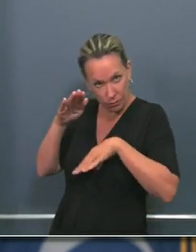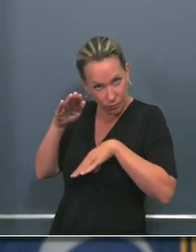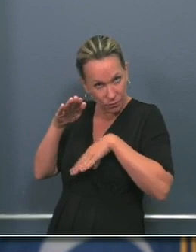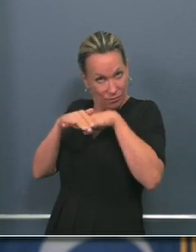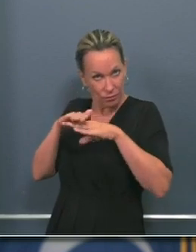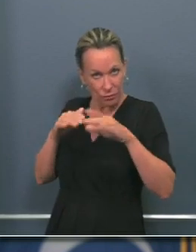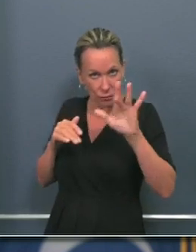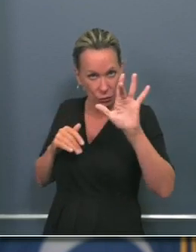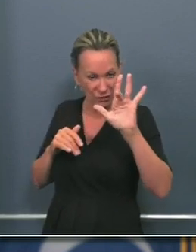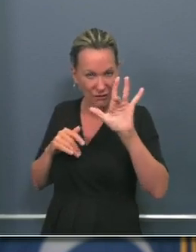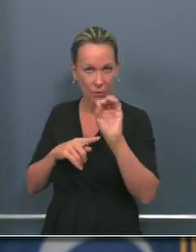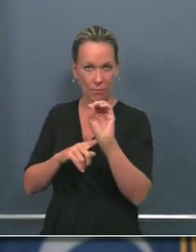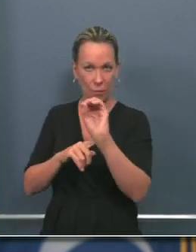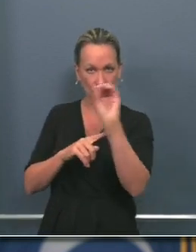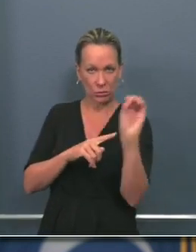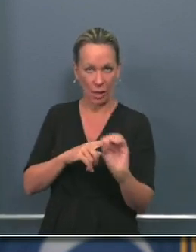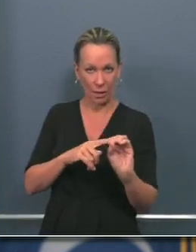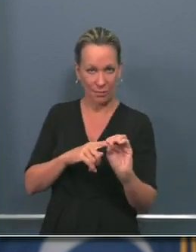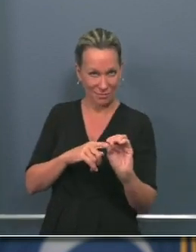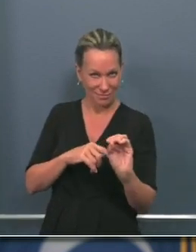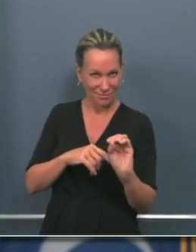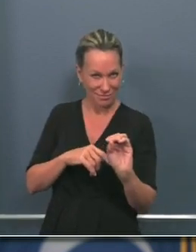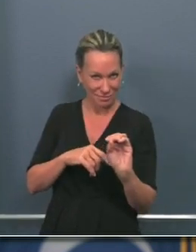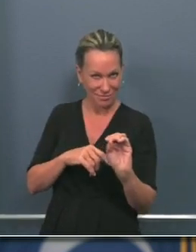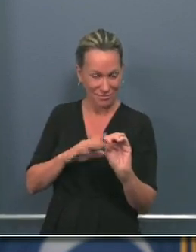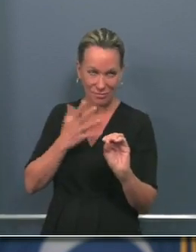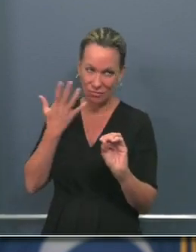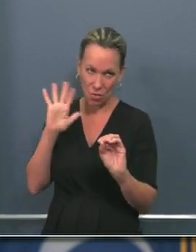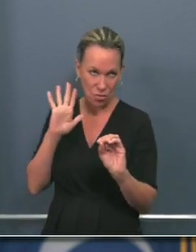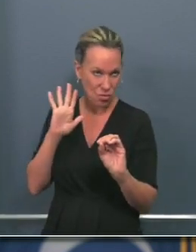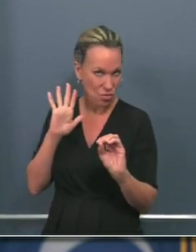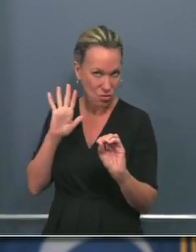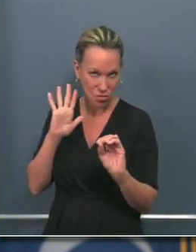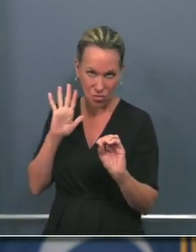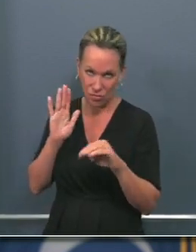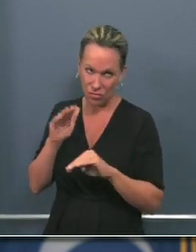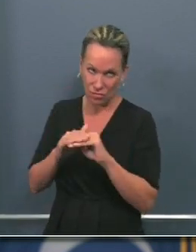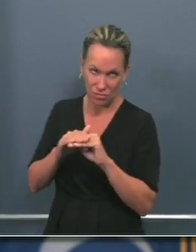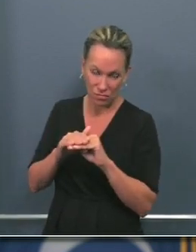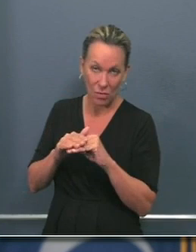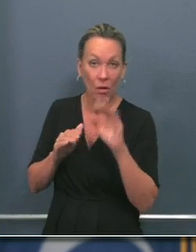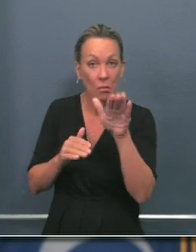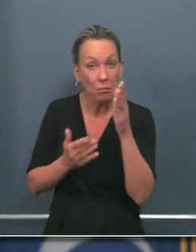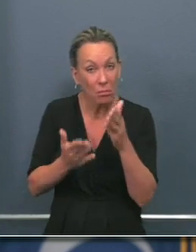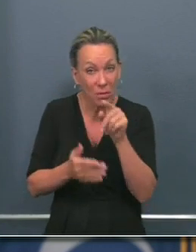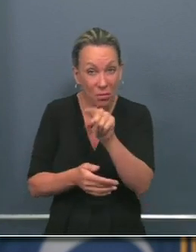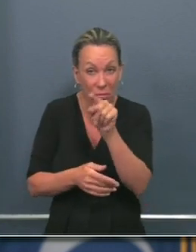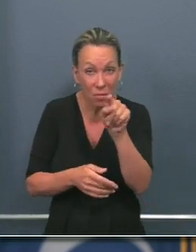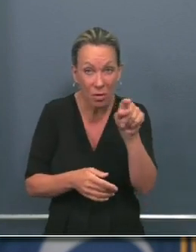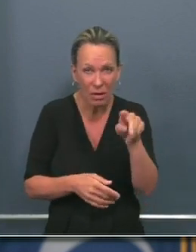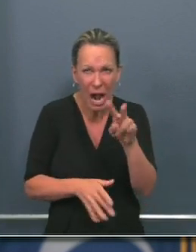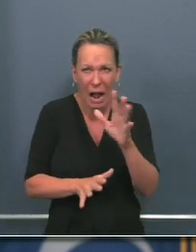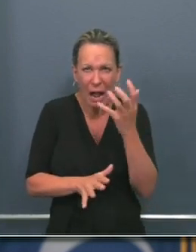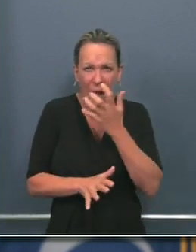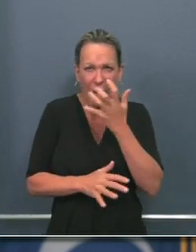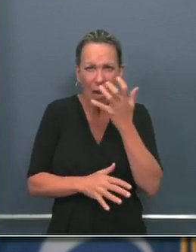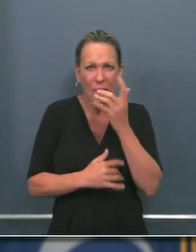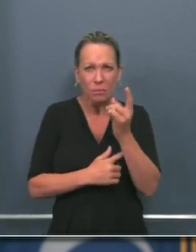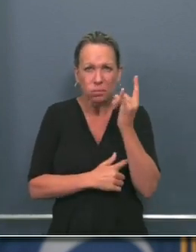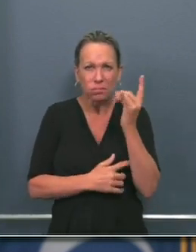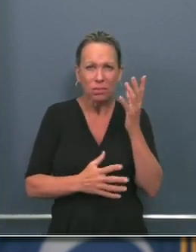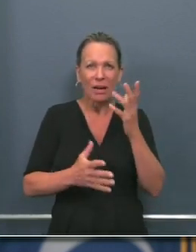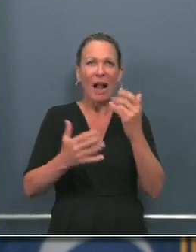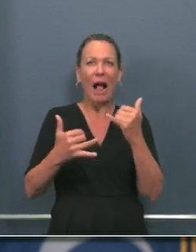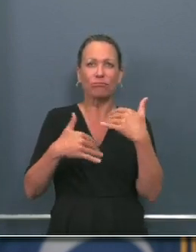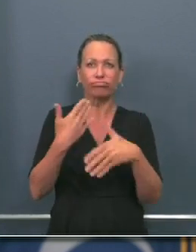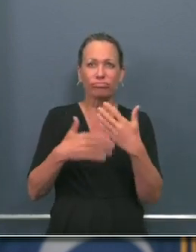people think that's too much, too fast, too soon. Others think, frankly, that didn't go far enough. But suffice it to say,